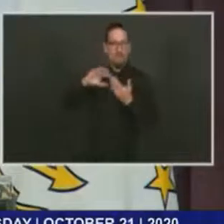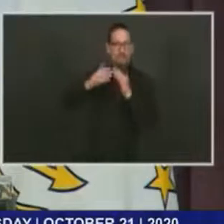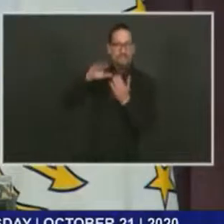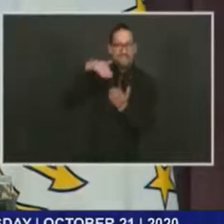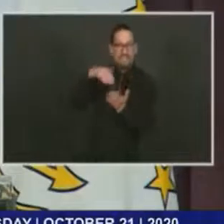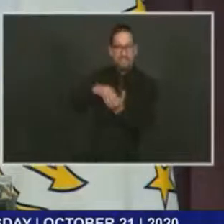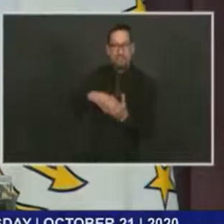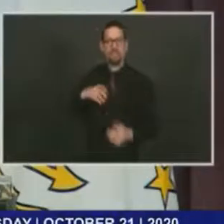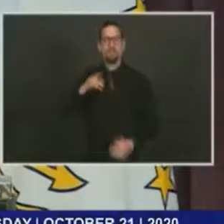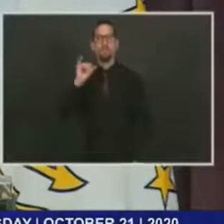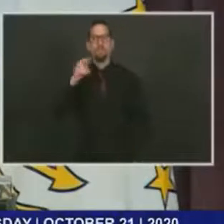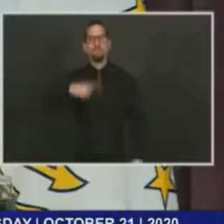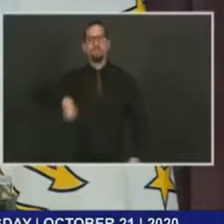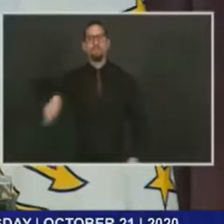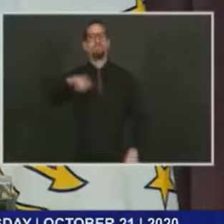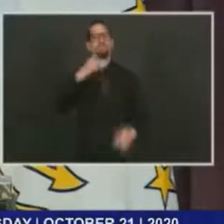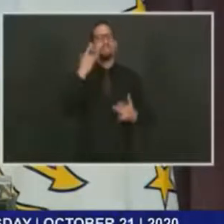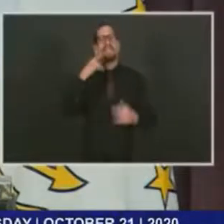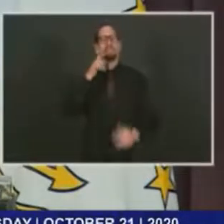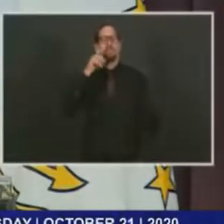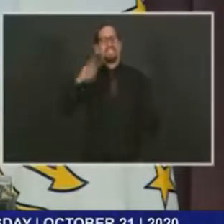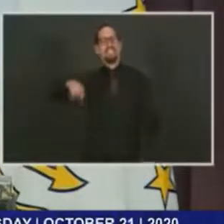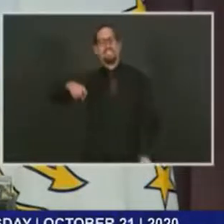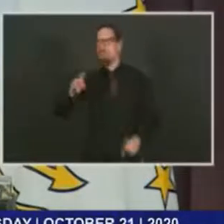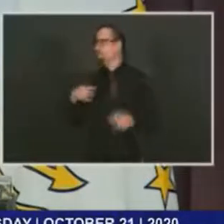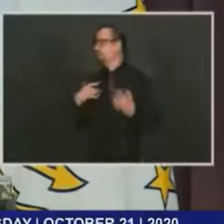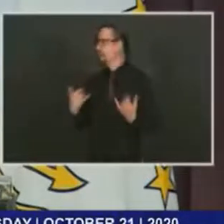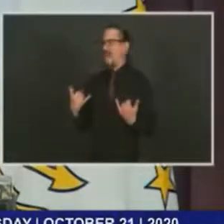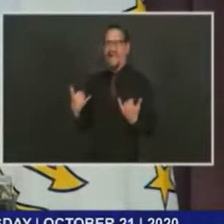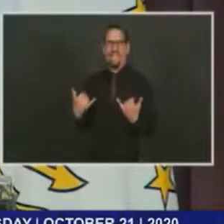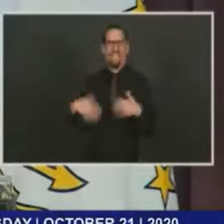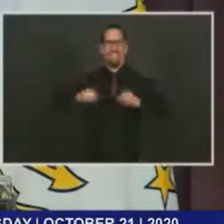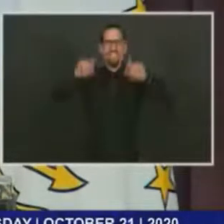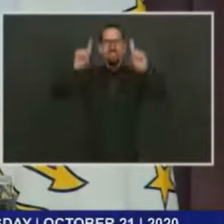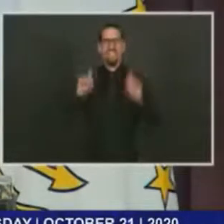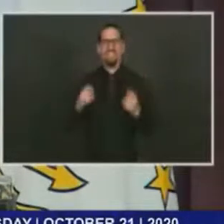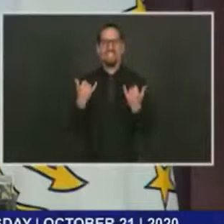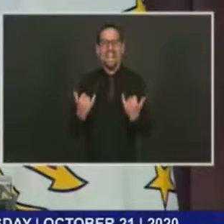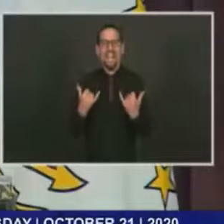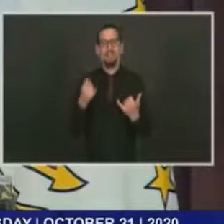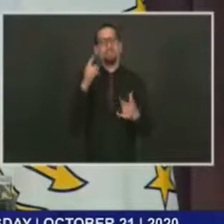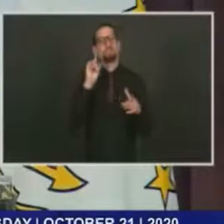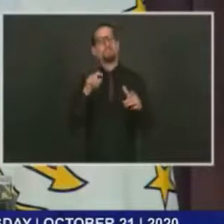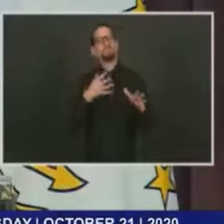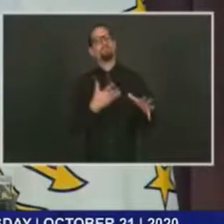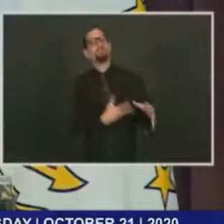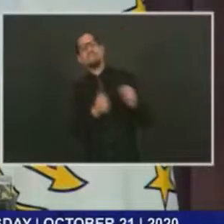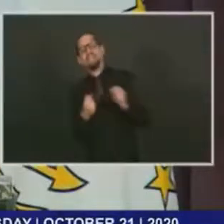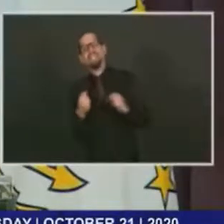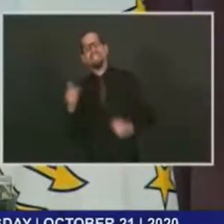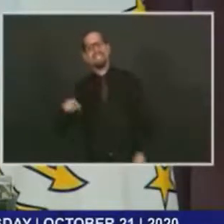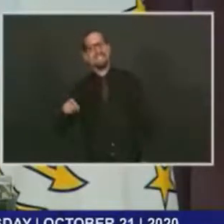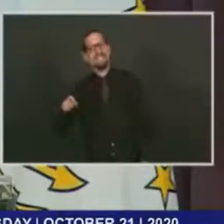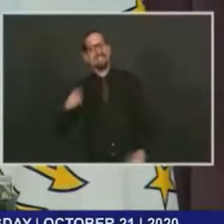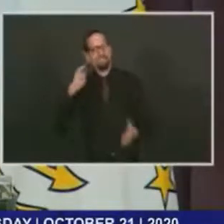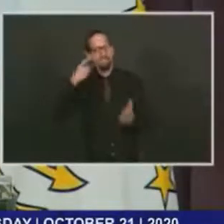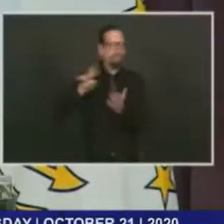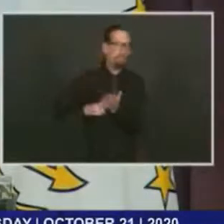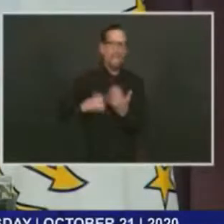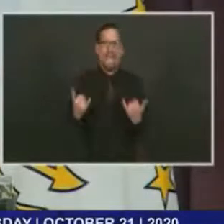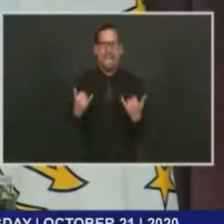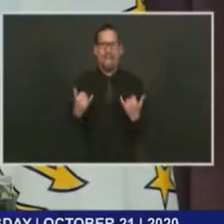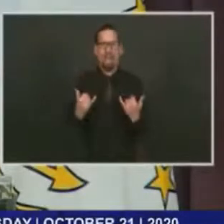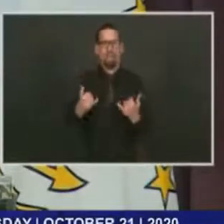need to quickly identify positive cases and get people into isolation. And so that's how